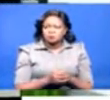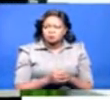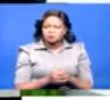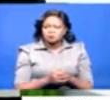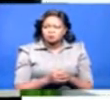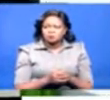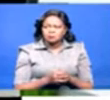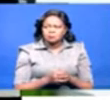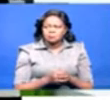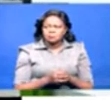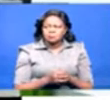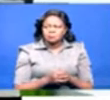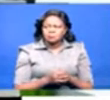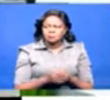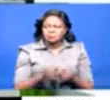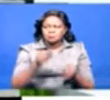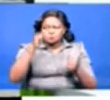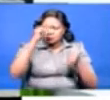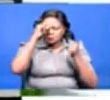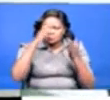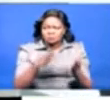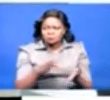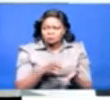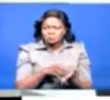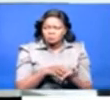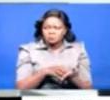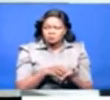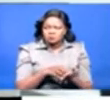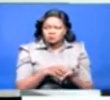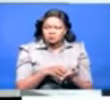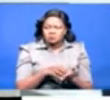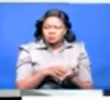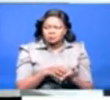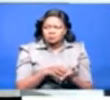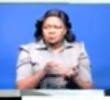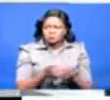For the gubernatorial seat, we had four candidates.